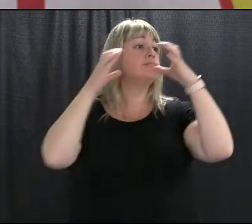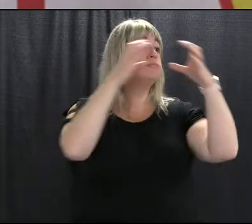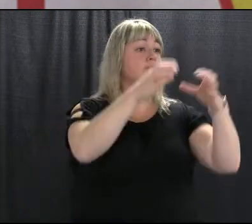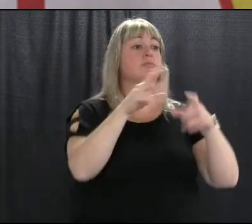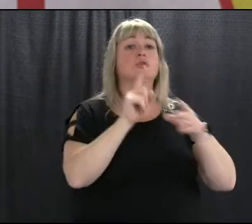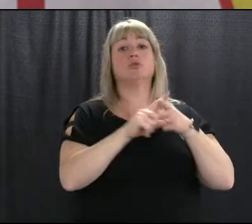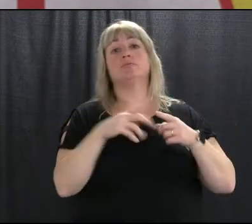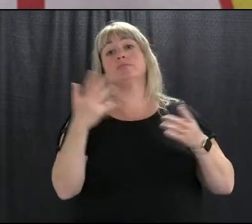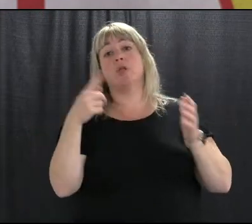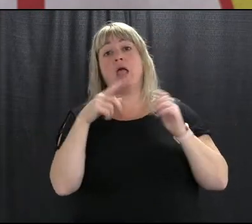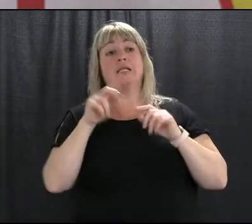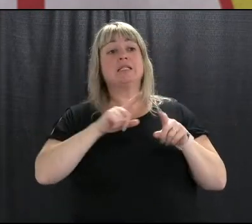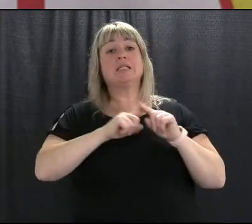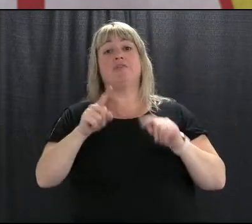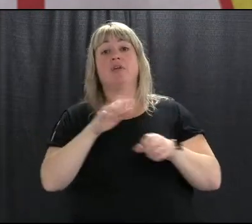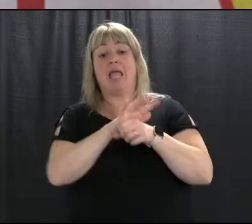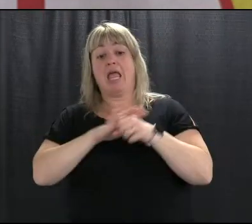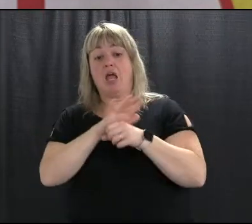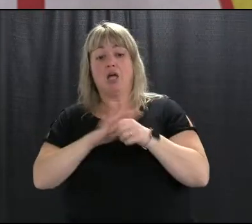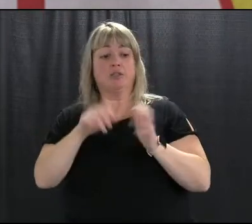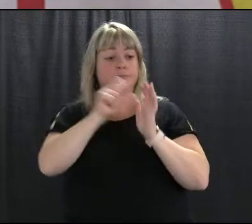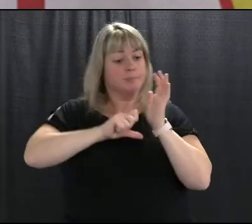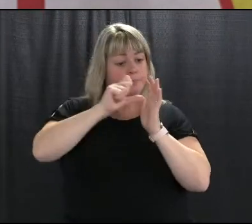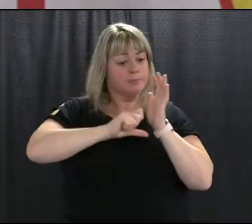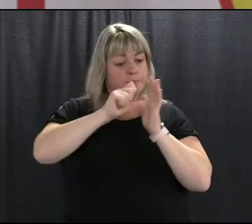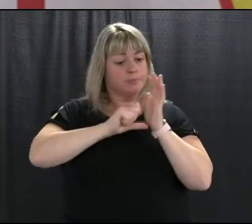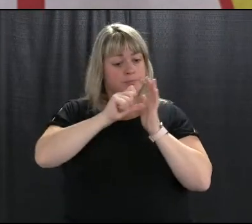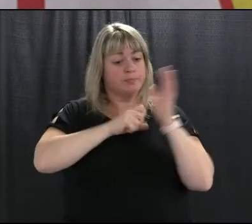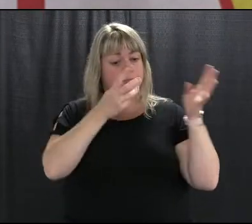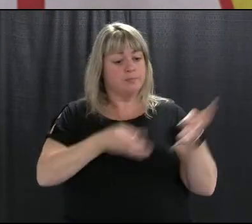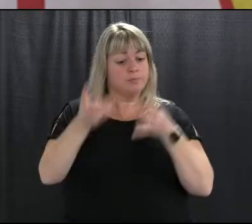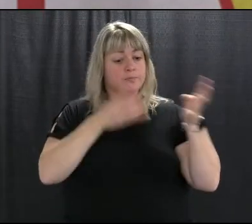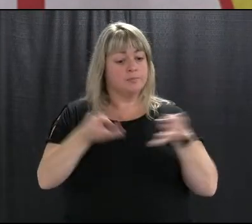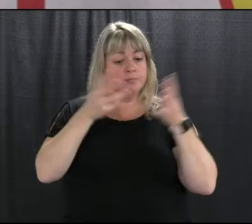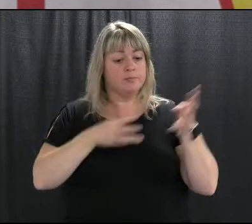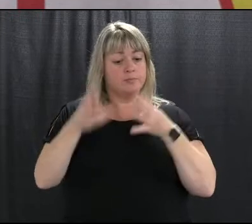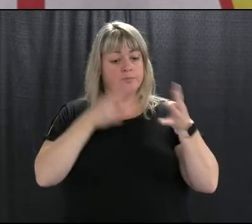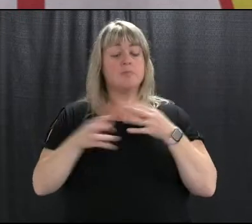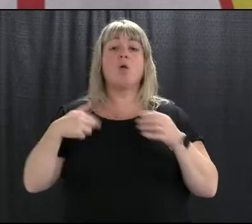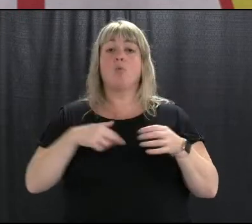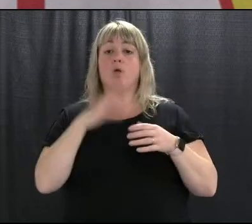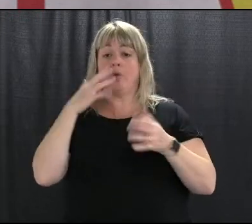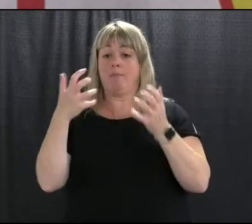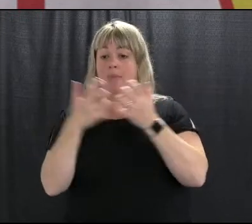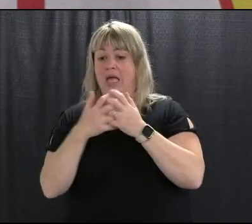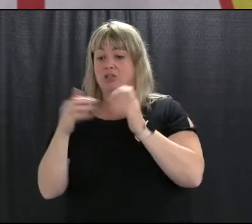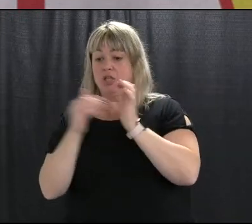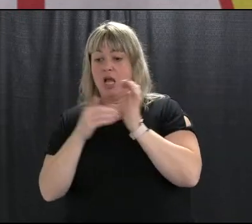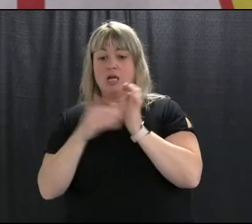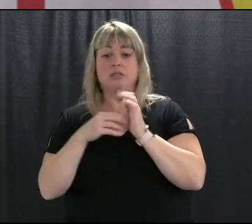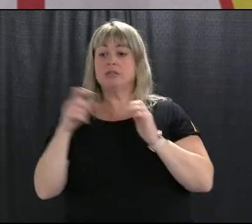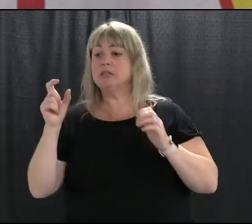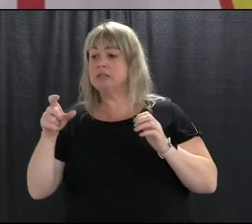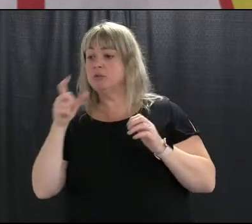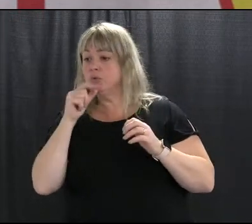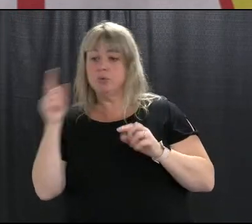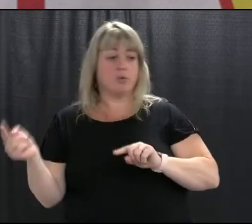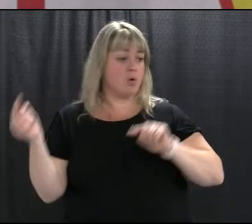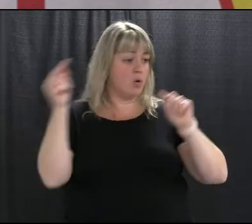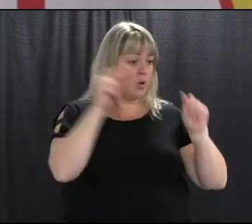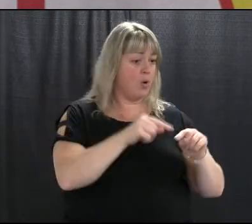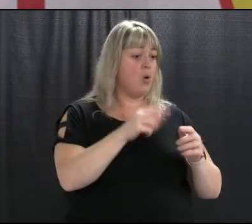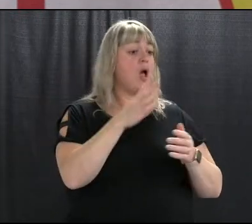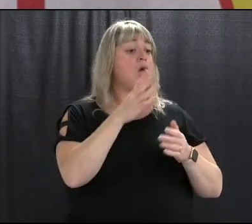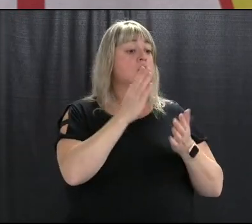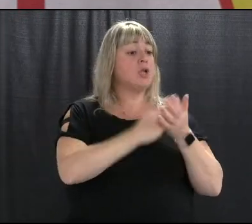province where surgical or operating room capacity exists, and we match the surgeons with that capacity, or we